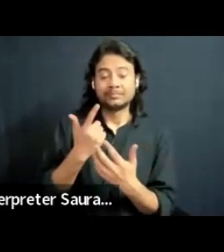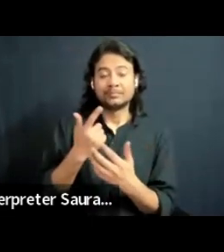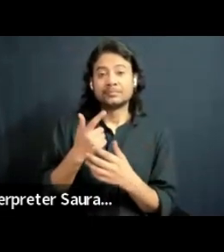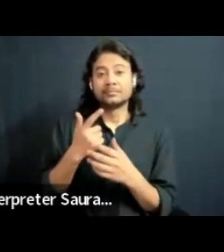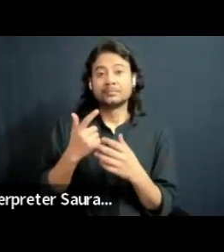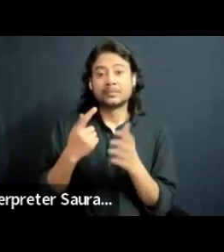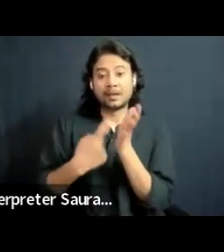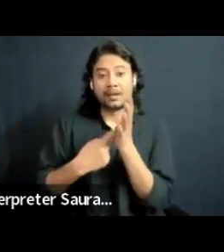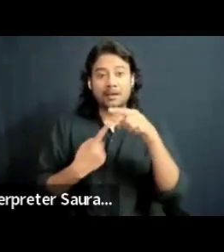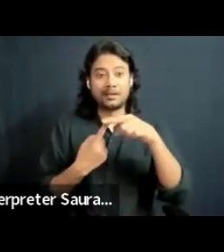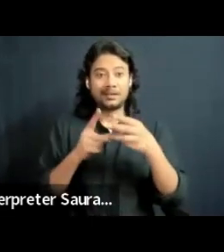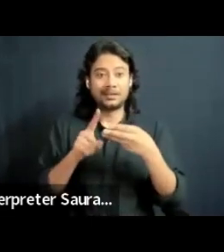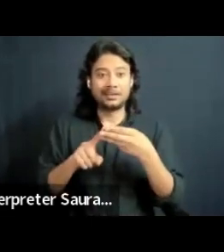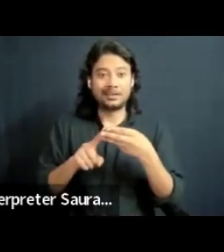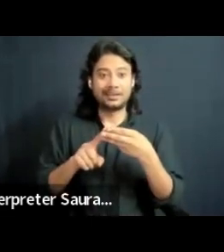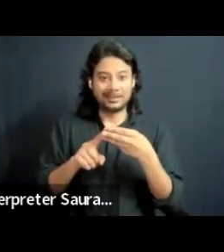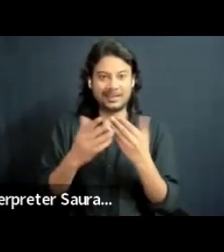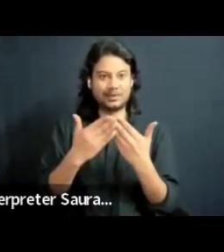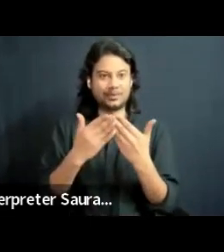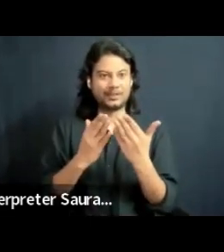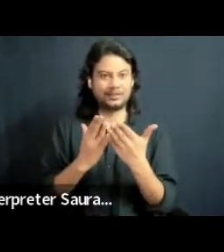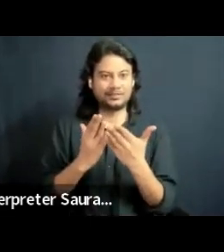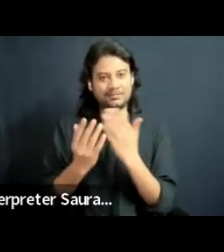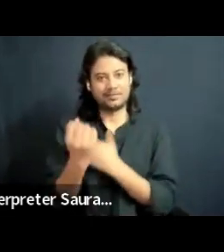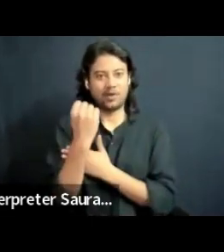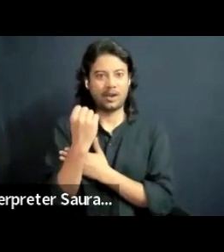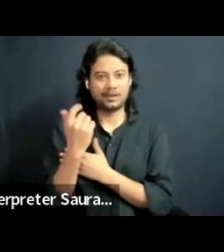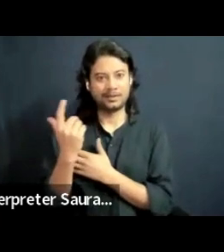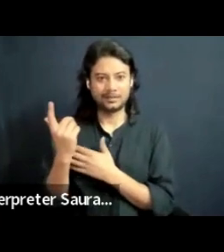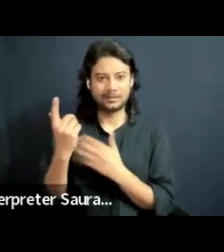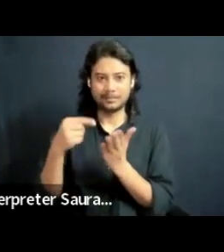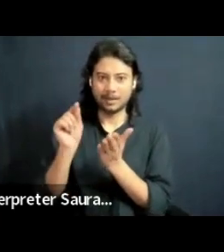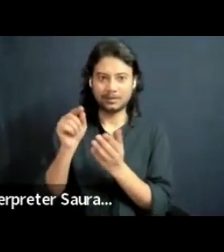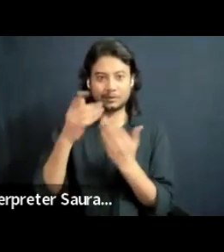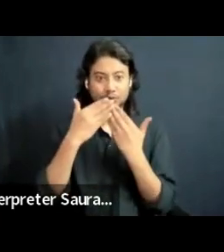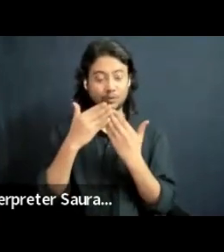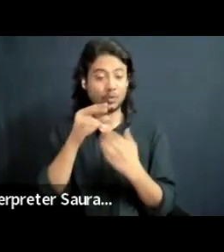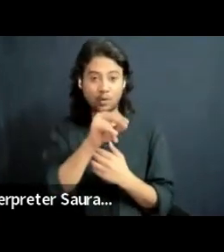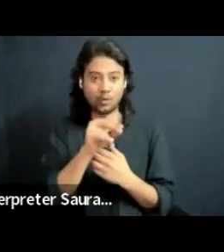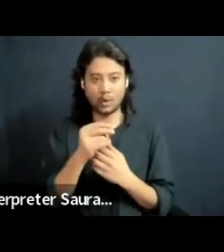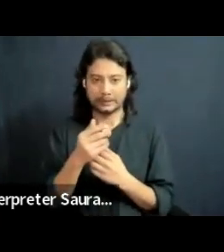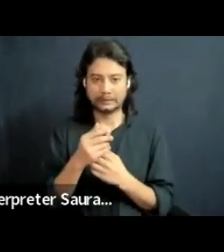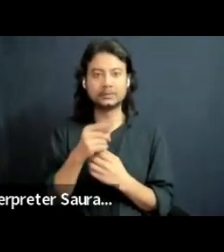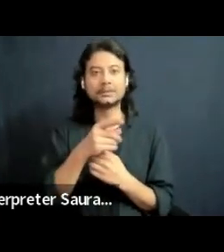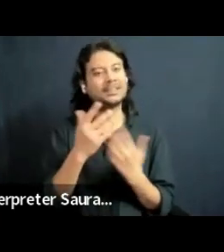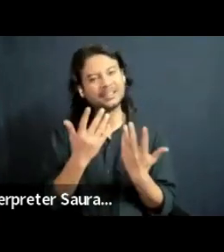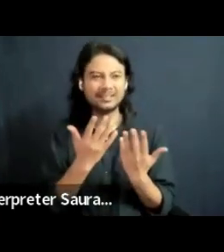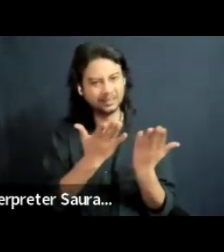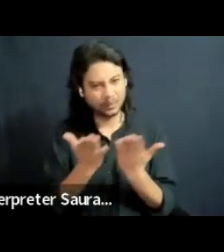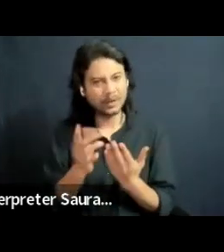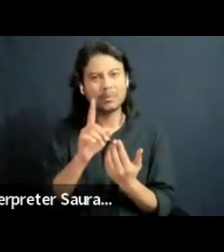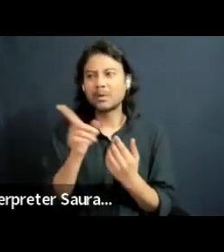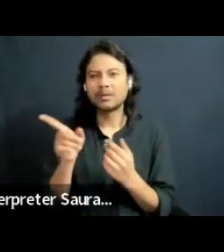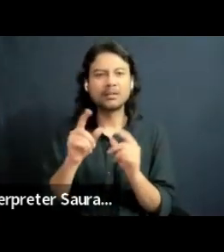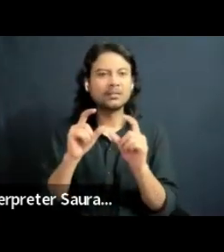can come to the school. But who will look after her? Yeah. Then the third thing is, yes, of